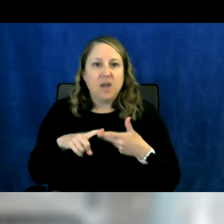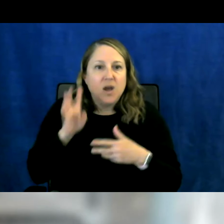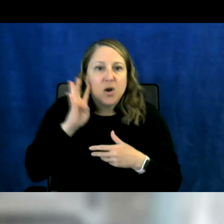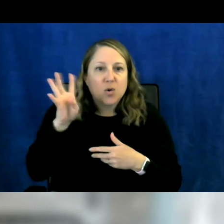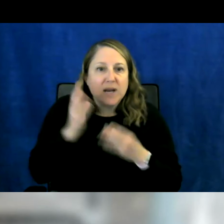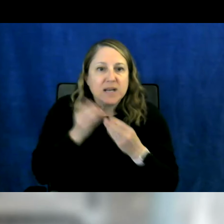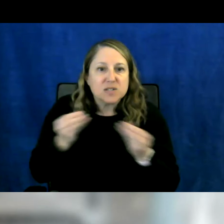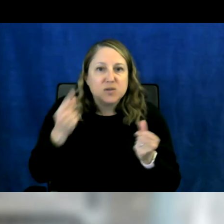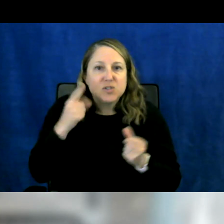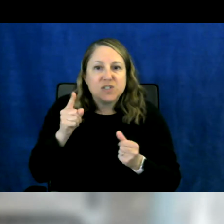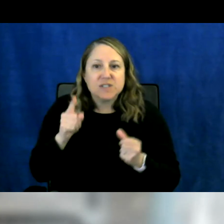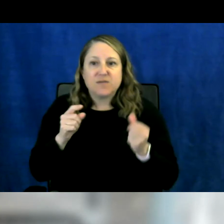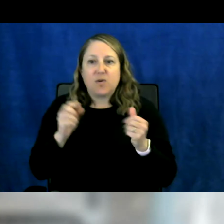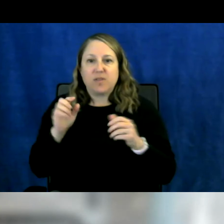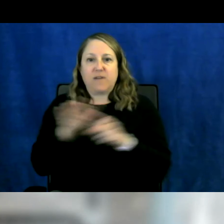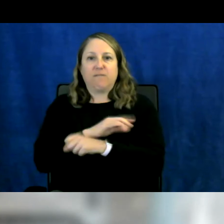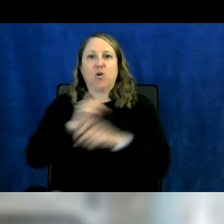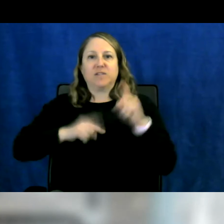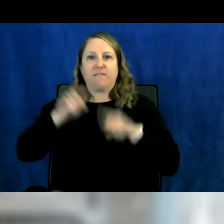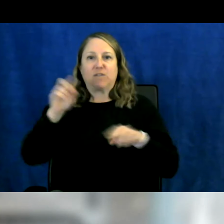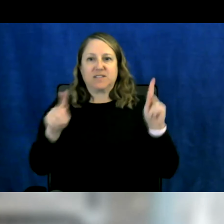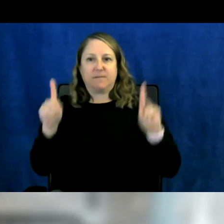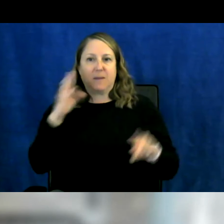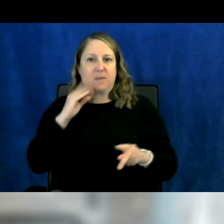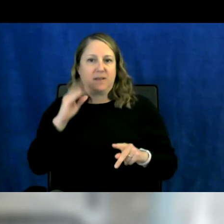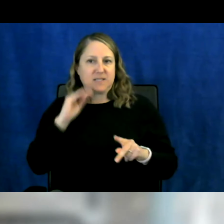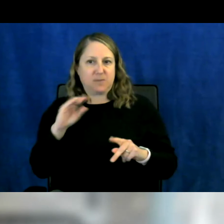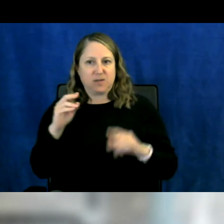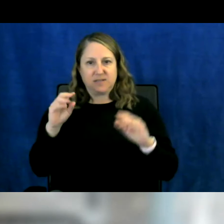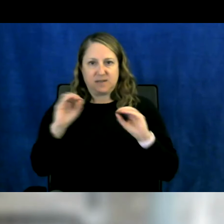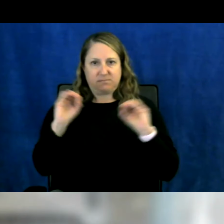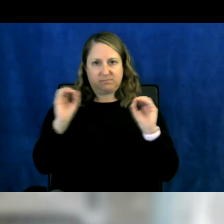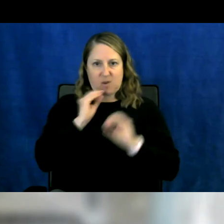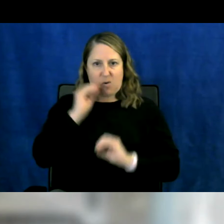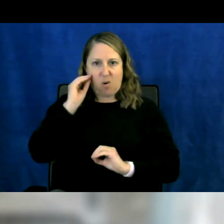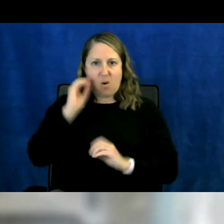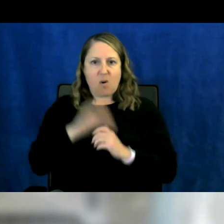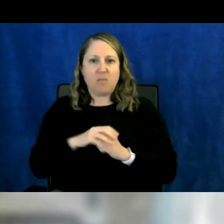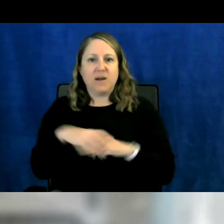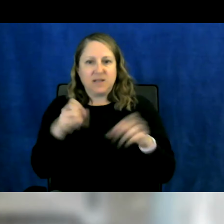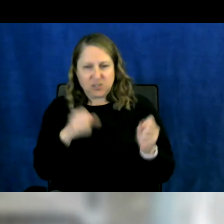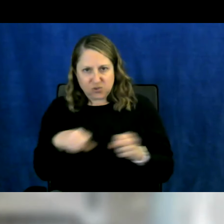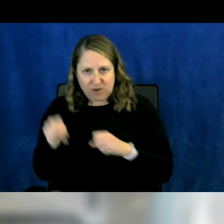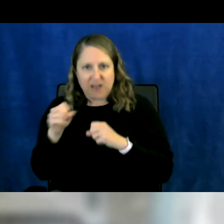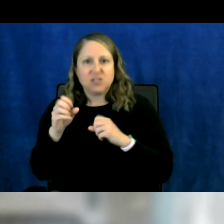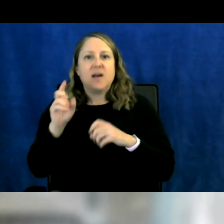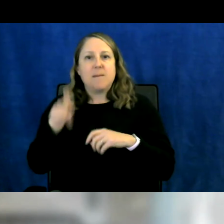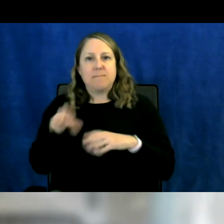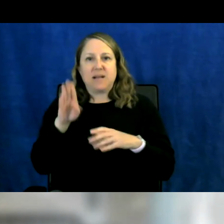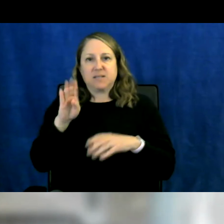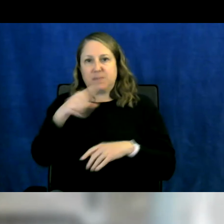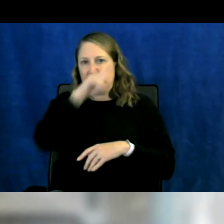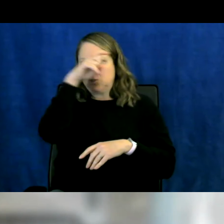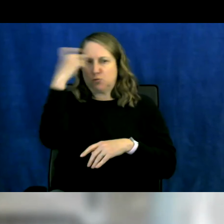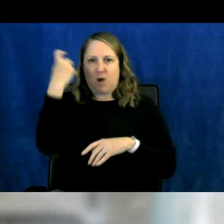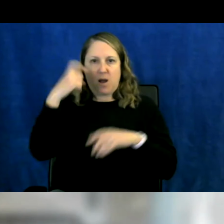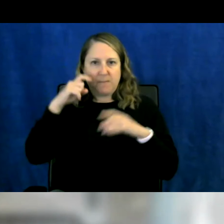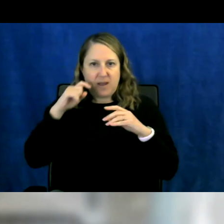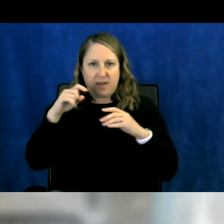people experiencing homelessness. Strategies, activities, and programs must be trauma-informed and tailored to address the